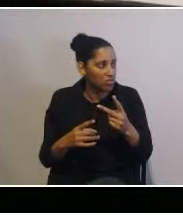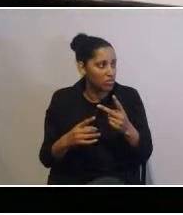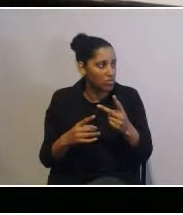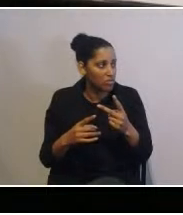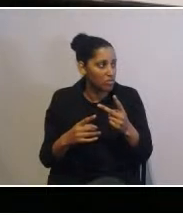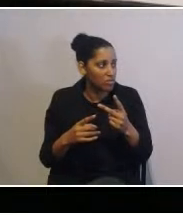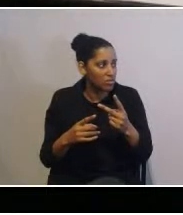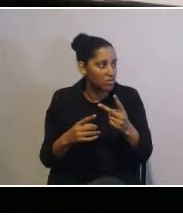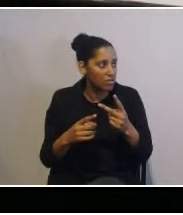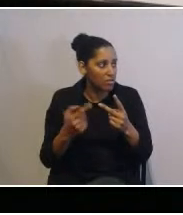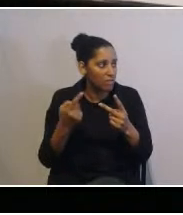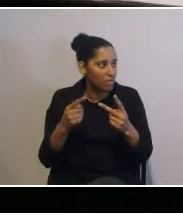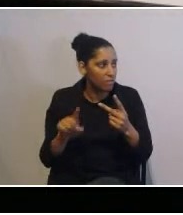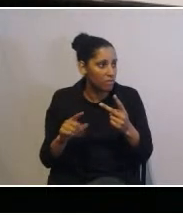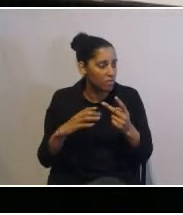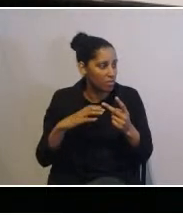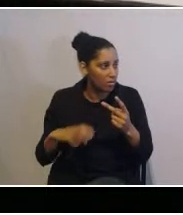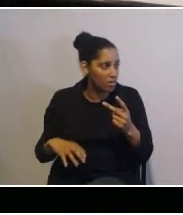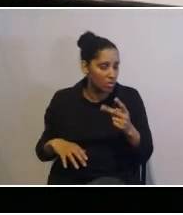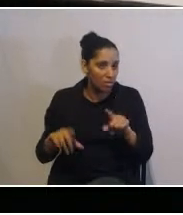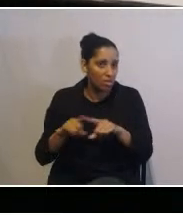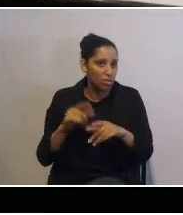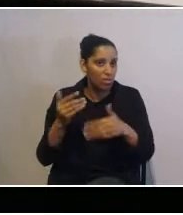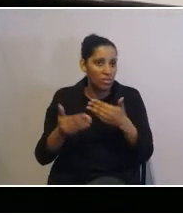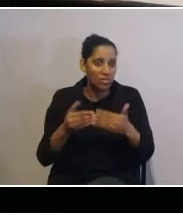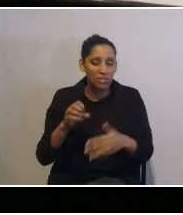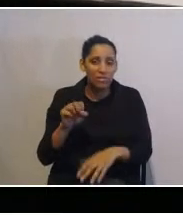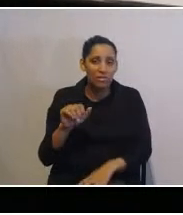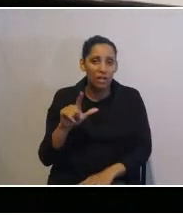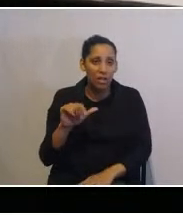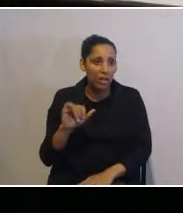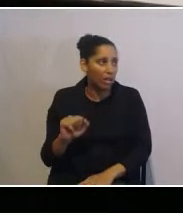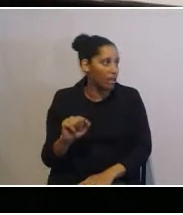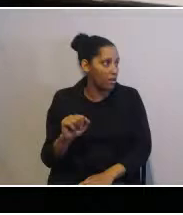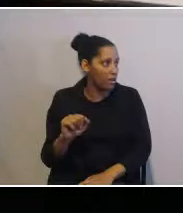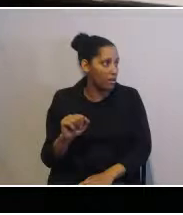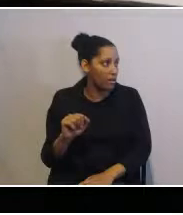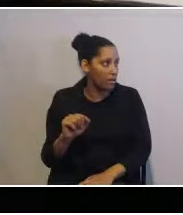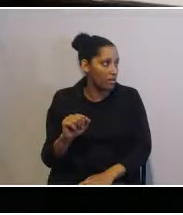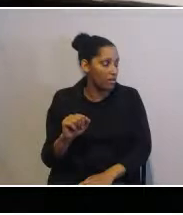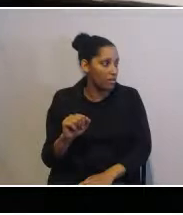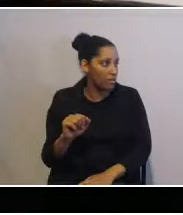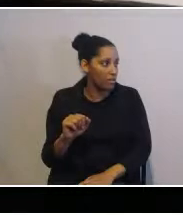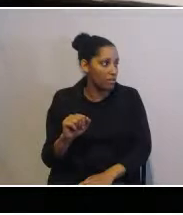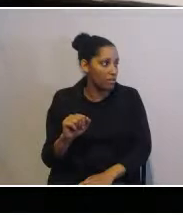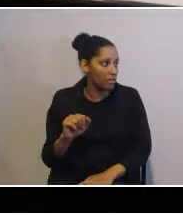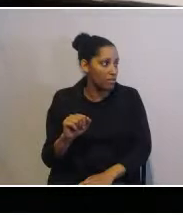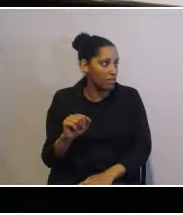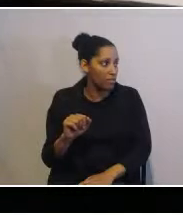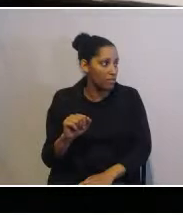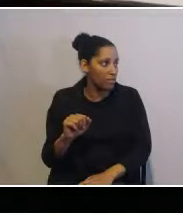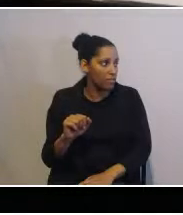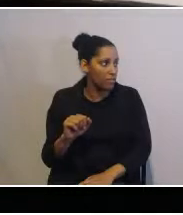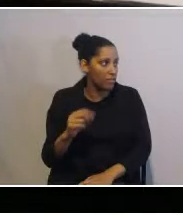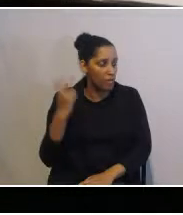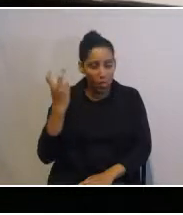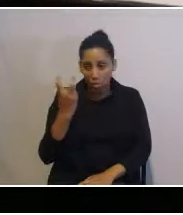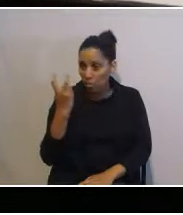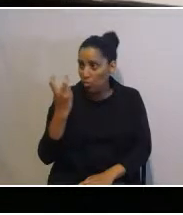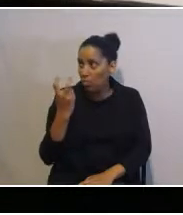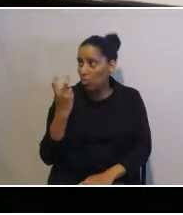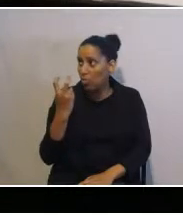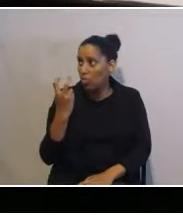the proposal that SALGA is making in terms of wanting the regulator to